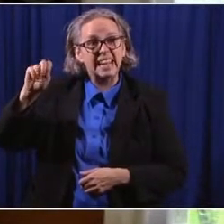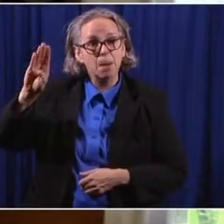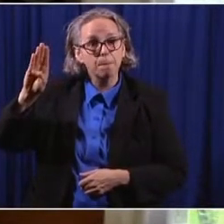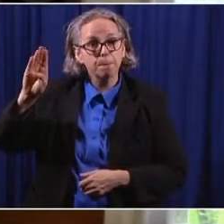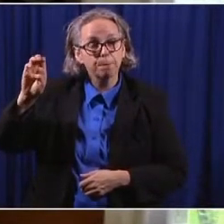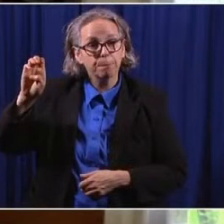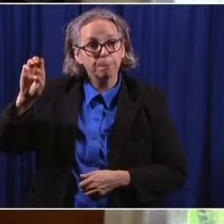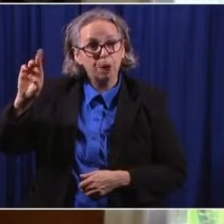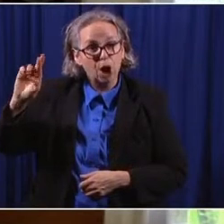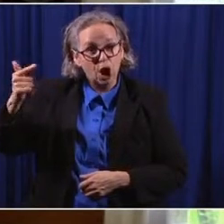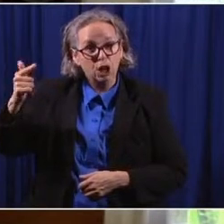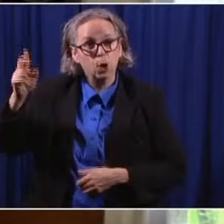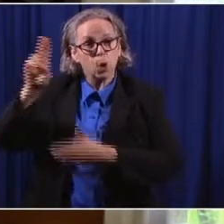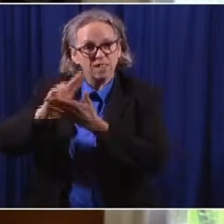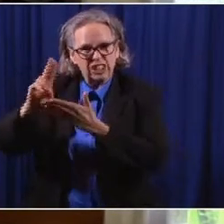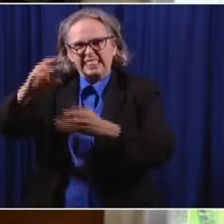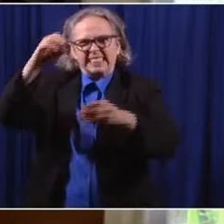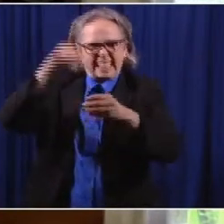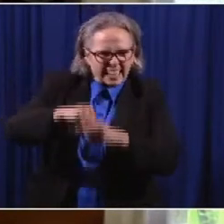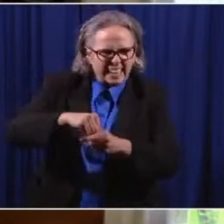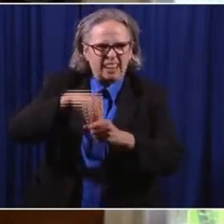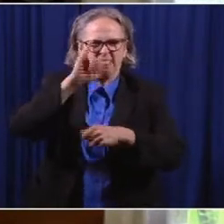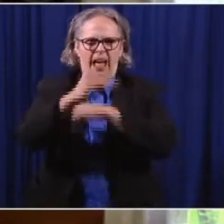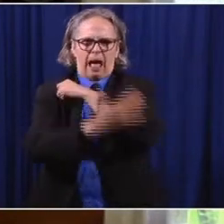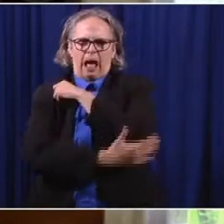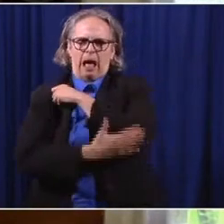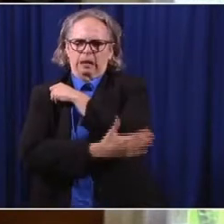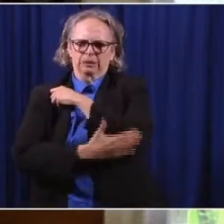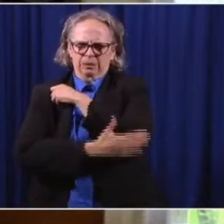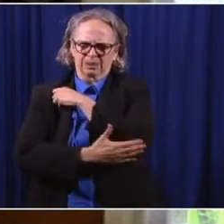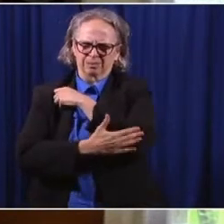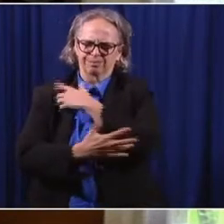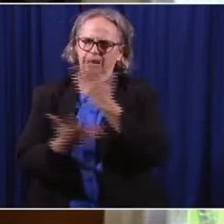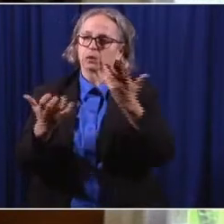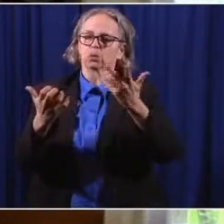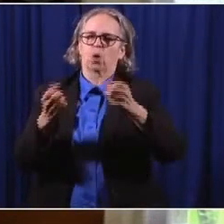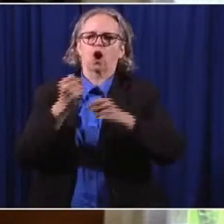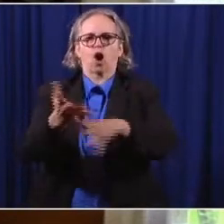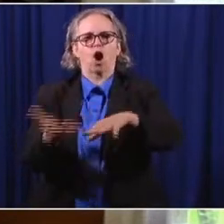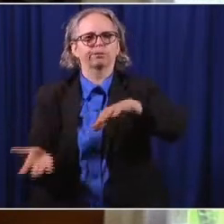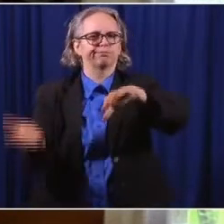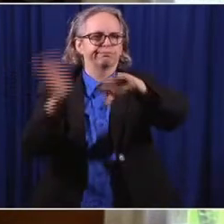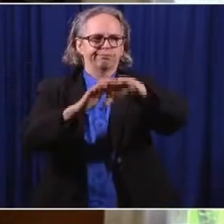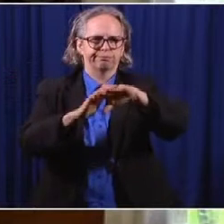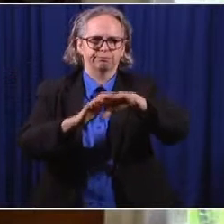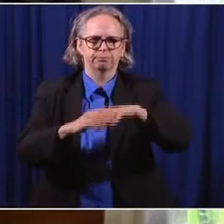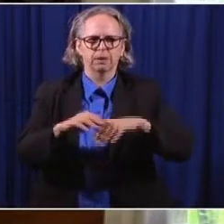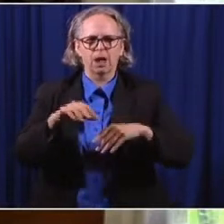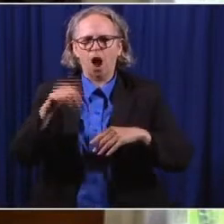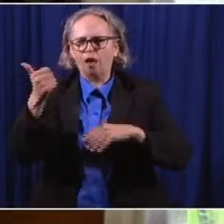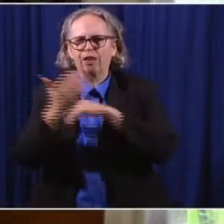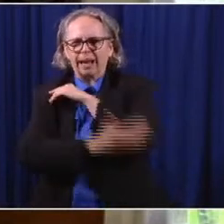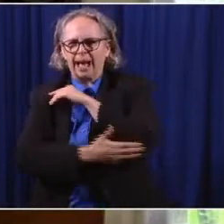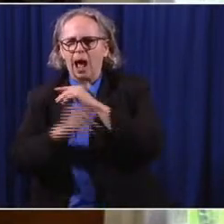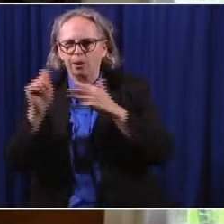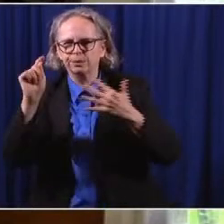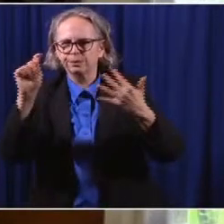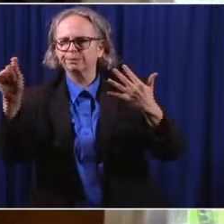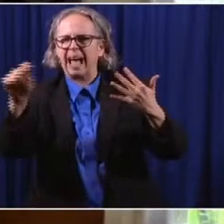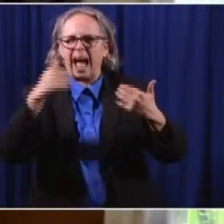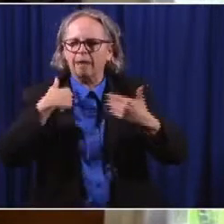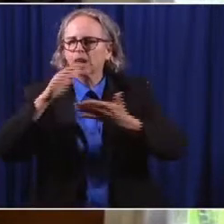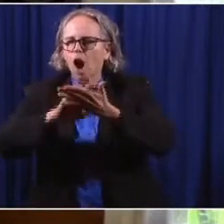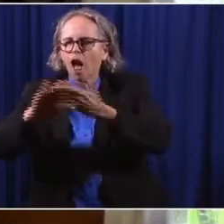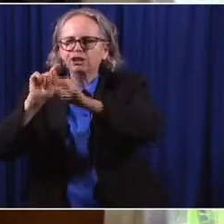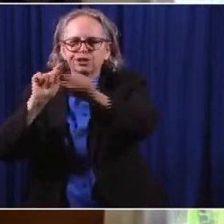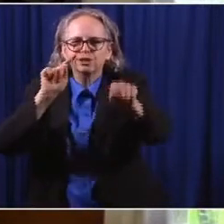of cases. And again, we see this throughout the state with colleges as students are coming back. University is reporting on its dashboard,